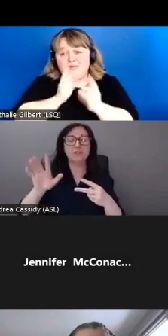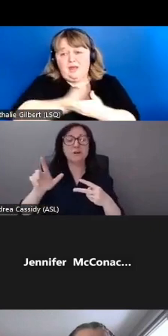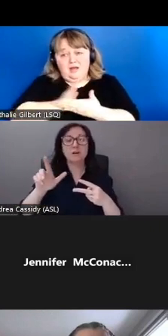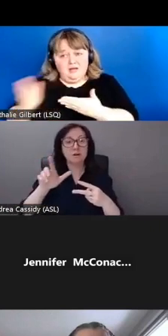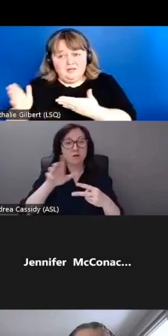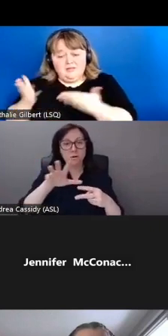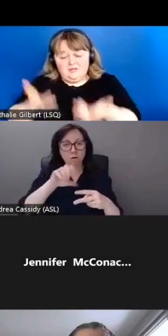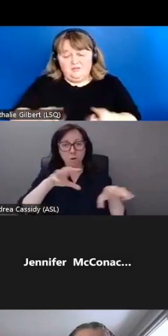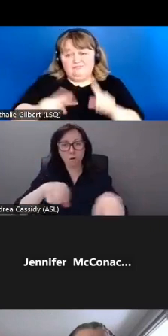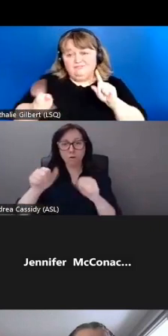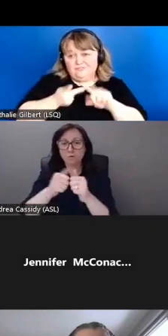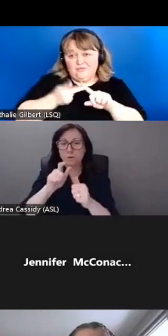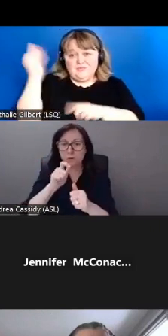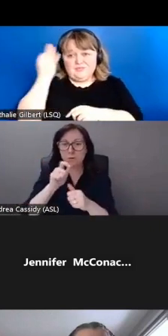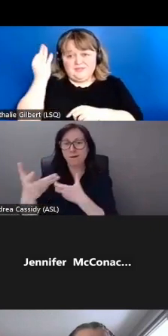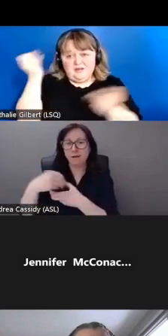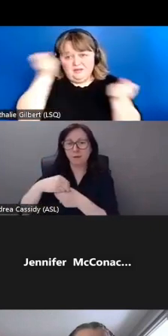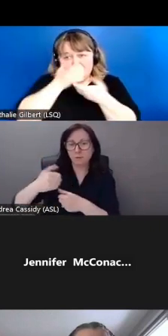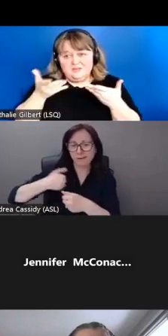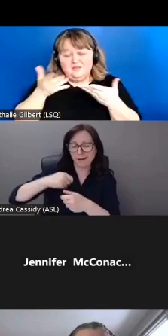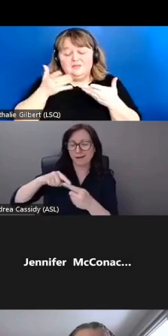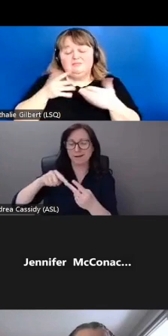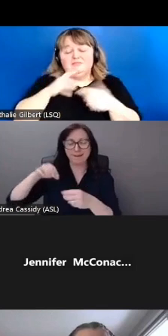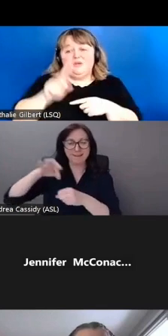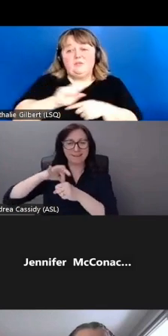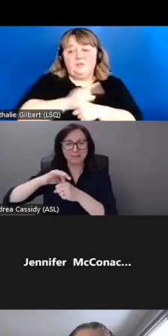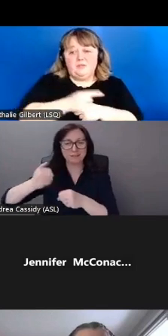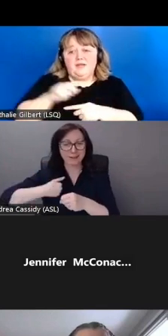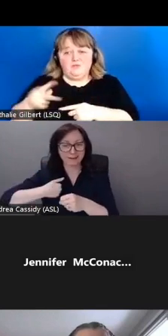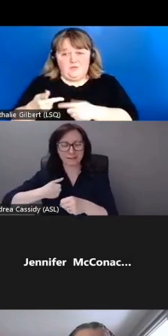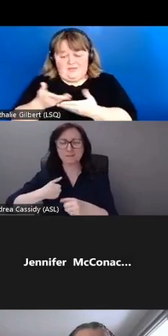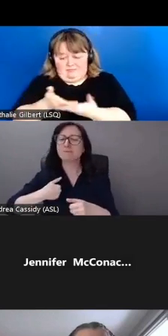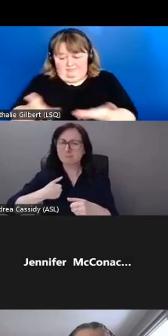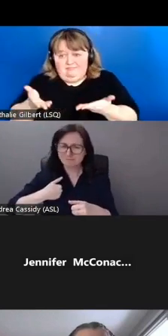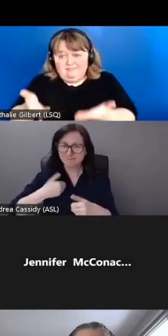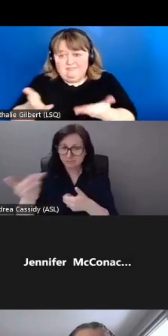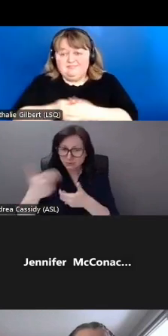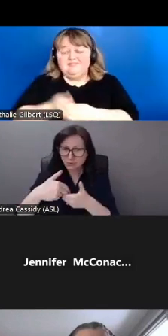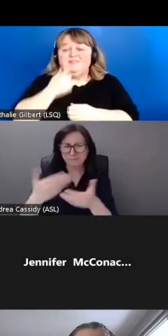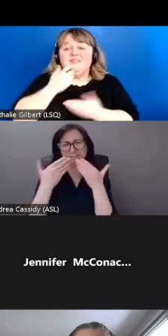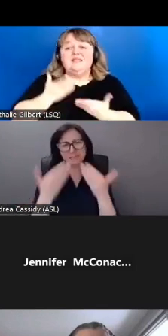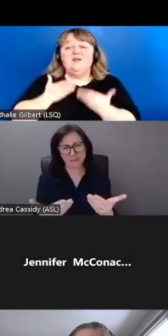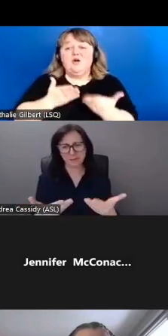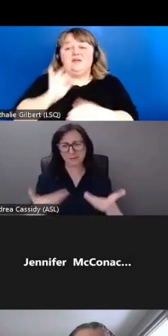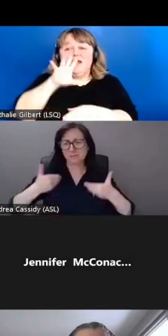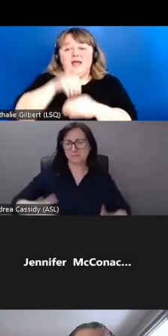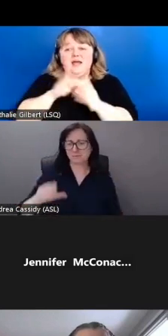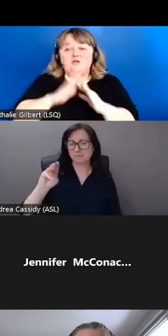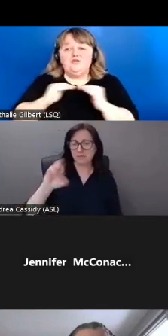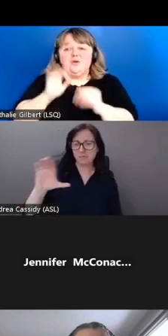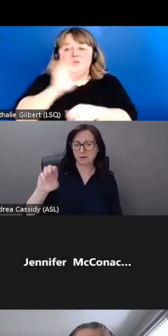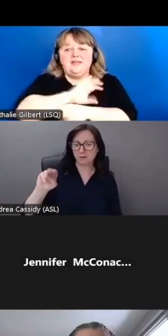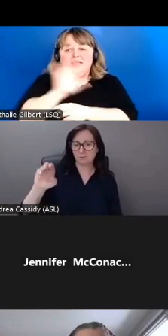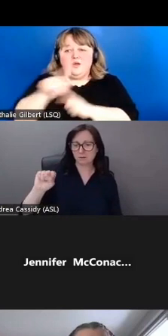by Inclusion Canada and Elections Canada. Thank you so much for joining us. My name is Mark